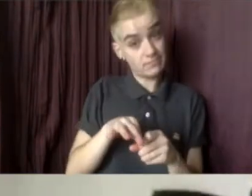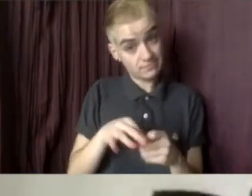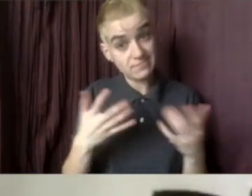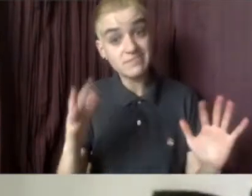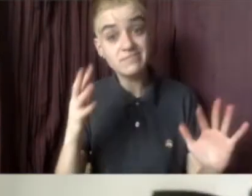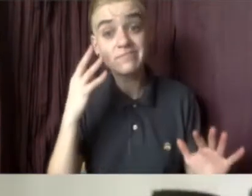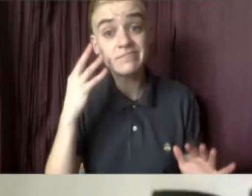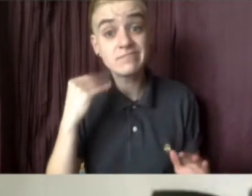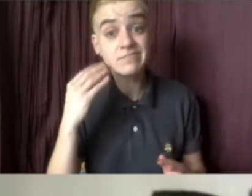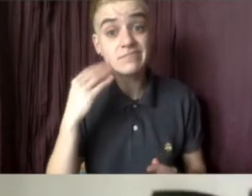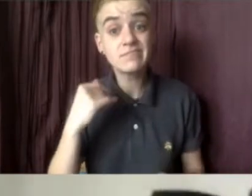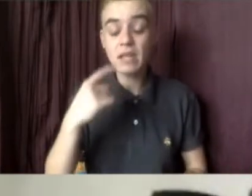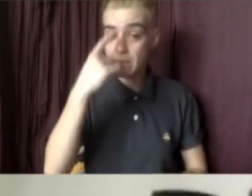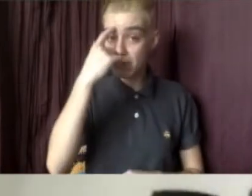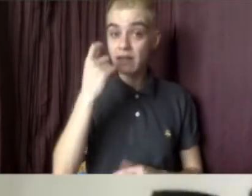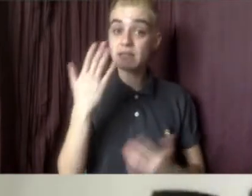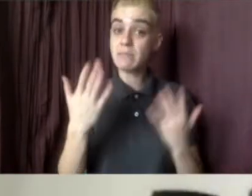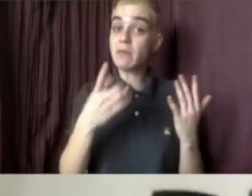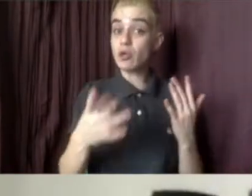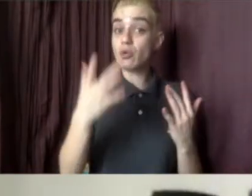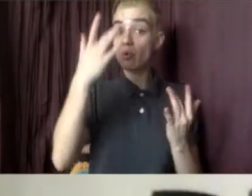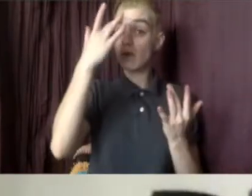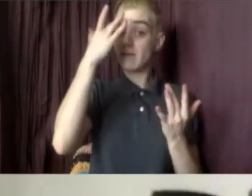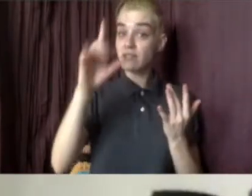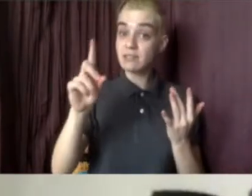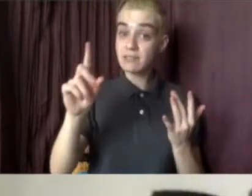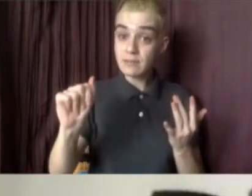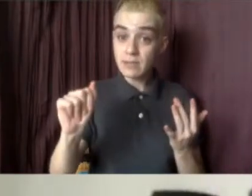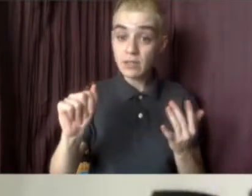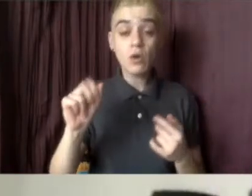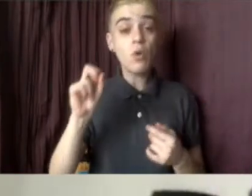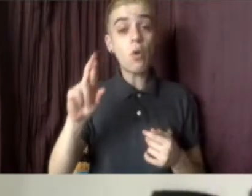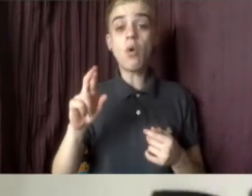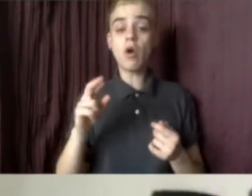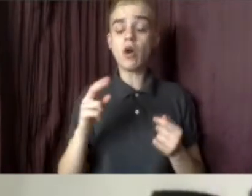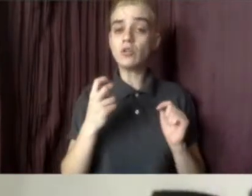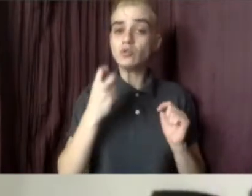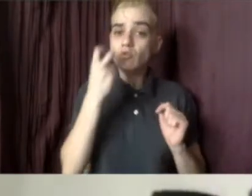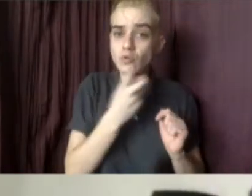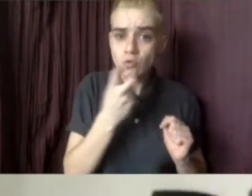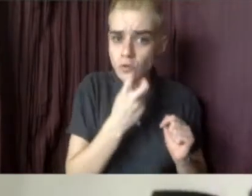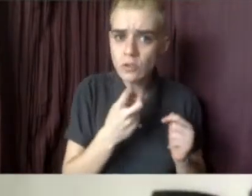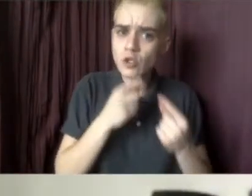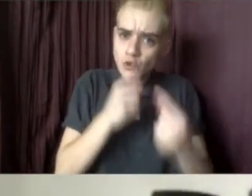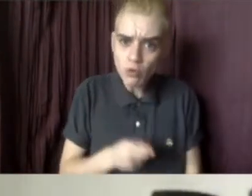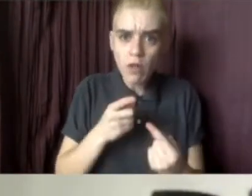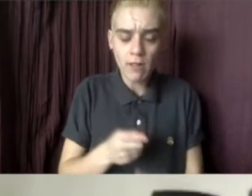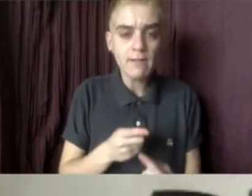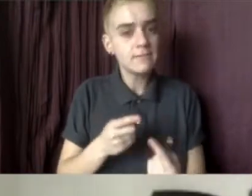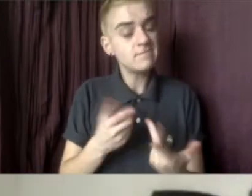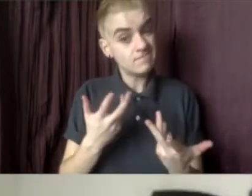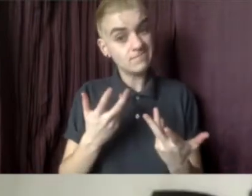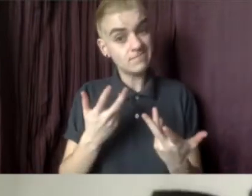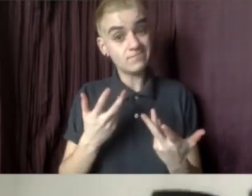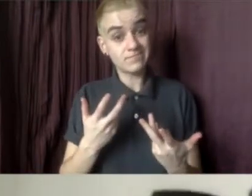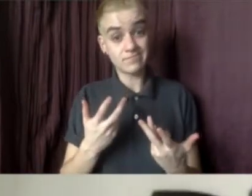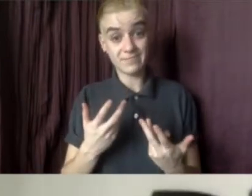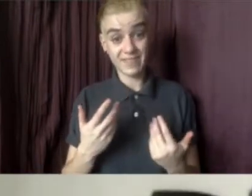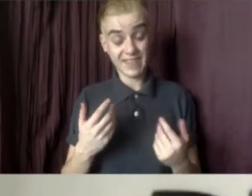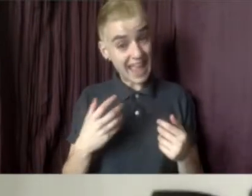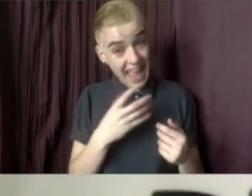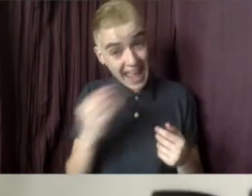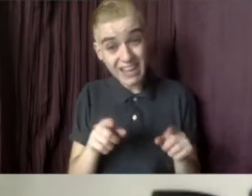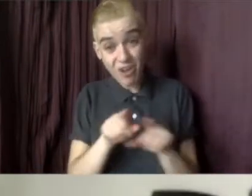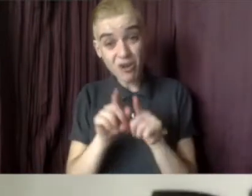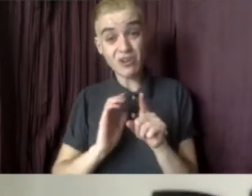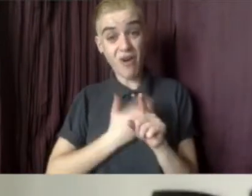our deaf, and not just deaf people use ASL. There are a lot of people with developmental disabilities who use ASL